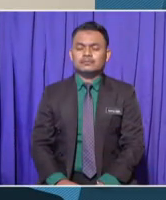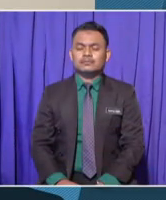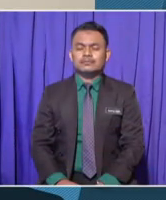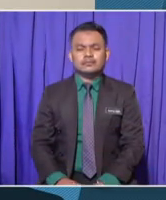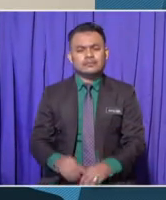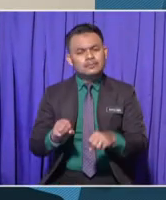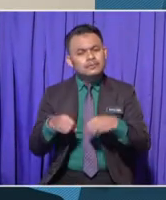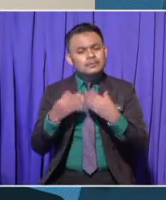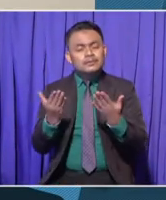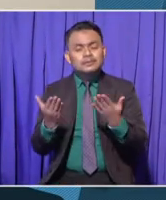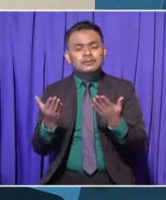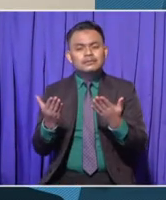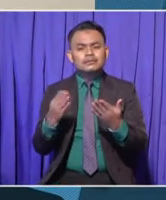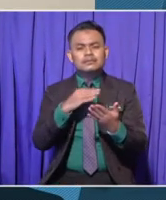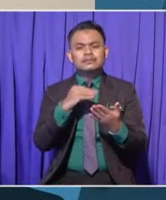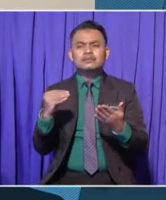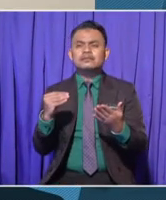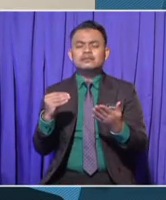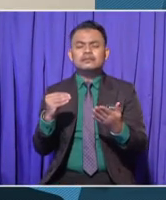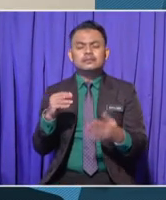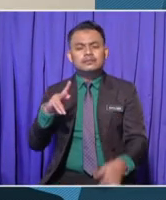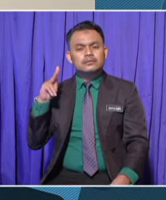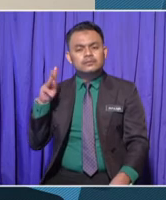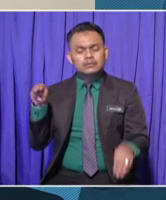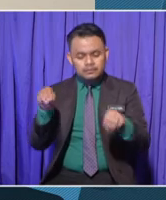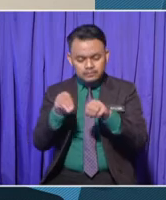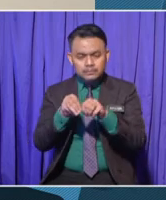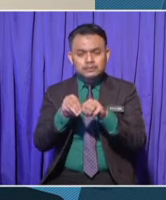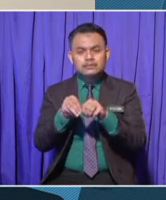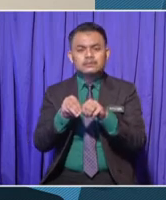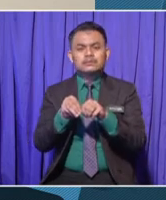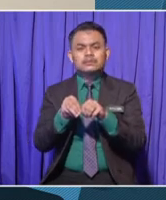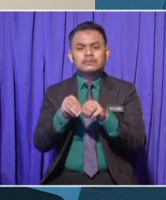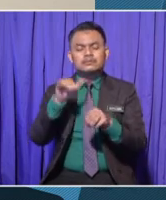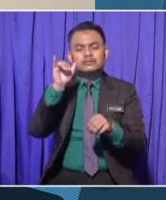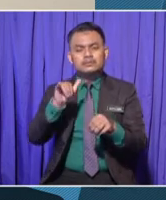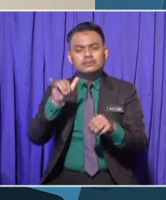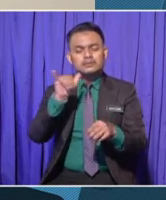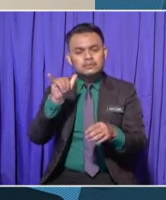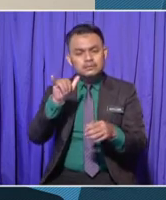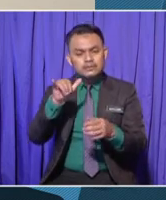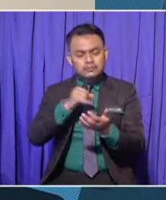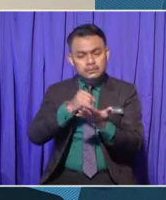What about the strength of magnets with the same type and size?